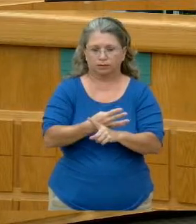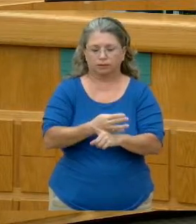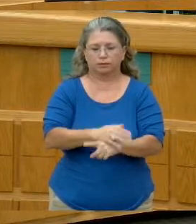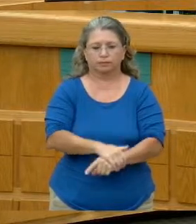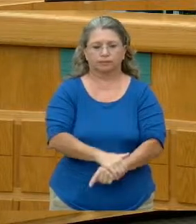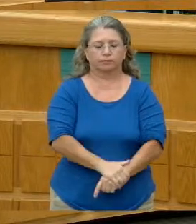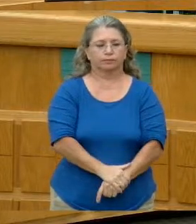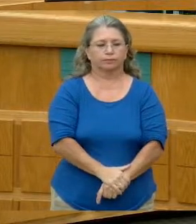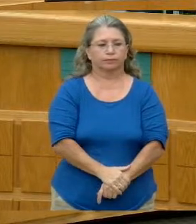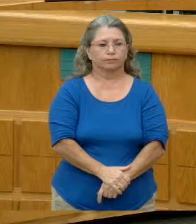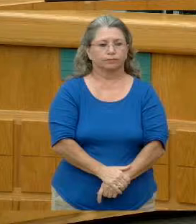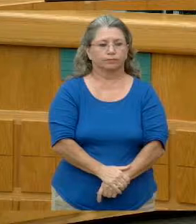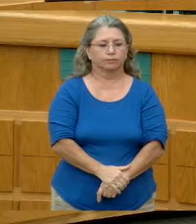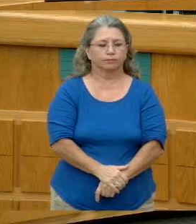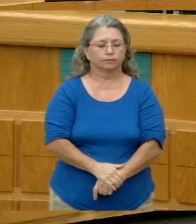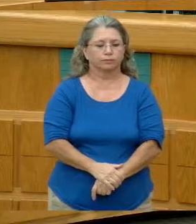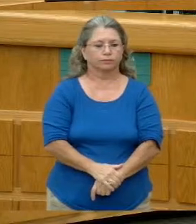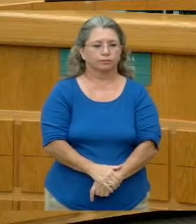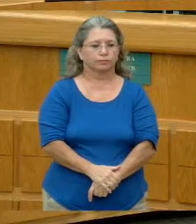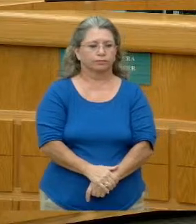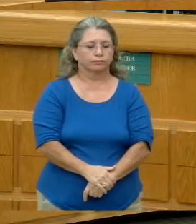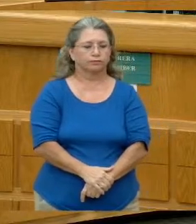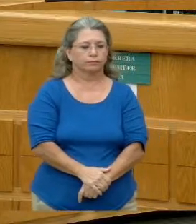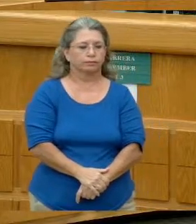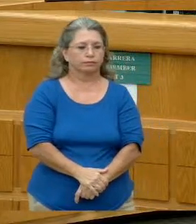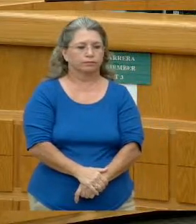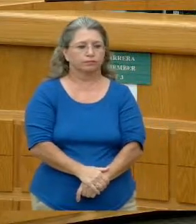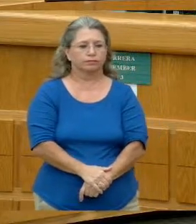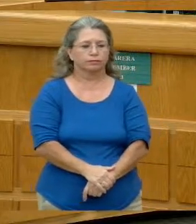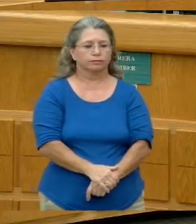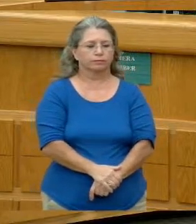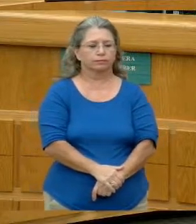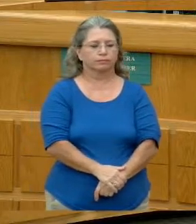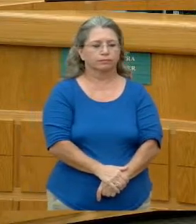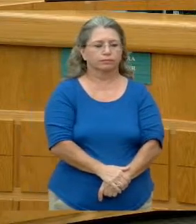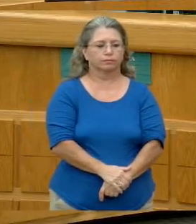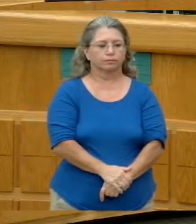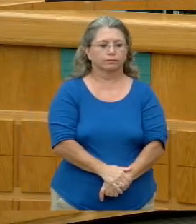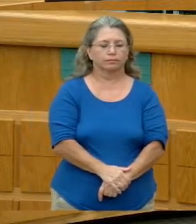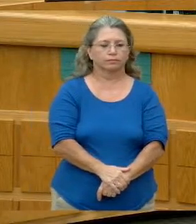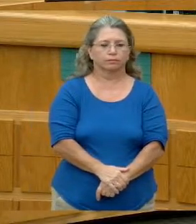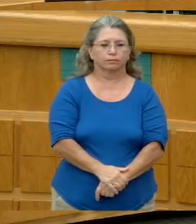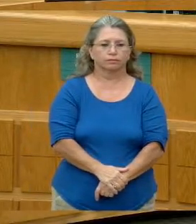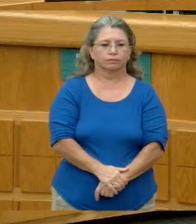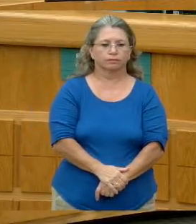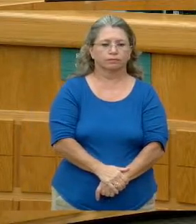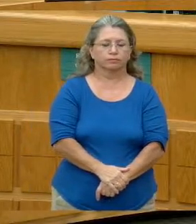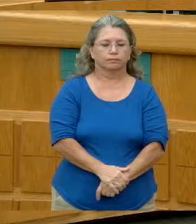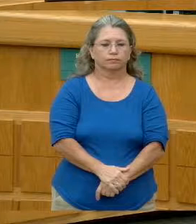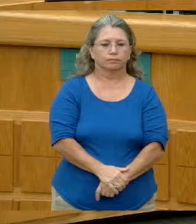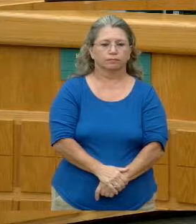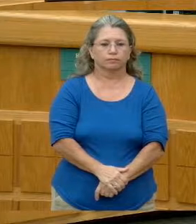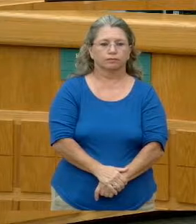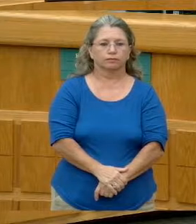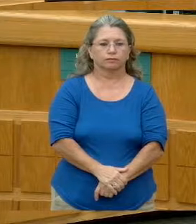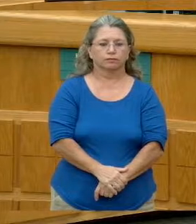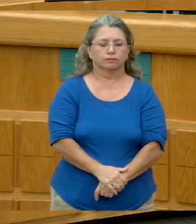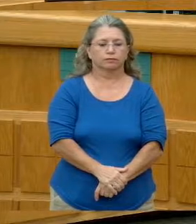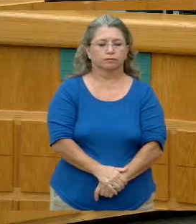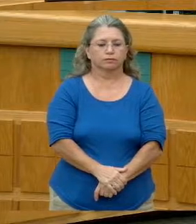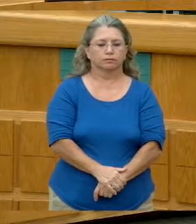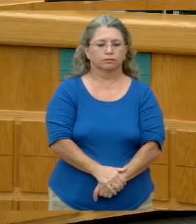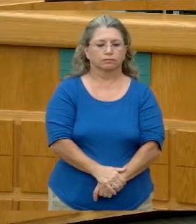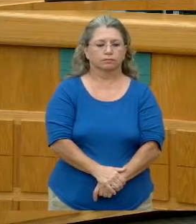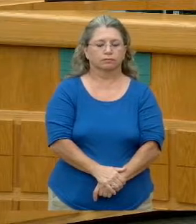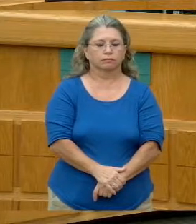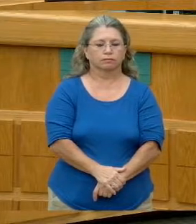bebés han sido hospitalizados? Sí, nuestros registros muestran que 9 de estos 85 bebés han sido hospitalizados en el transcurso de los